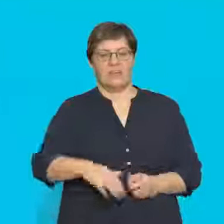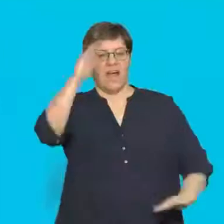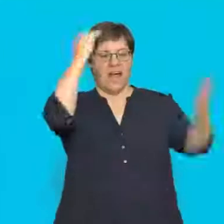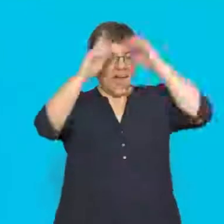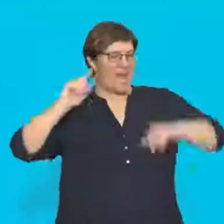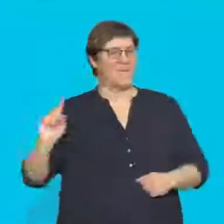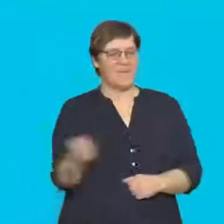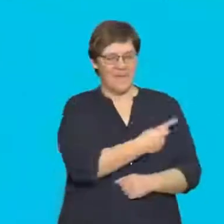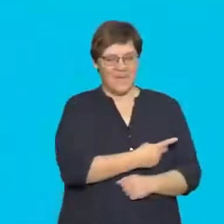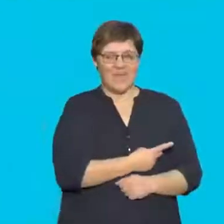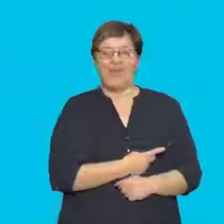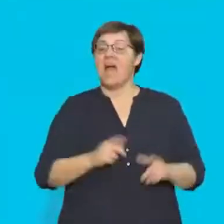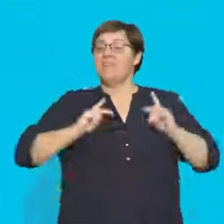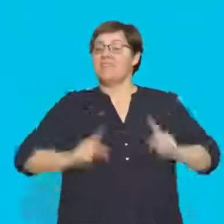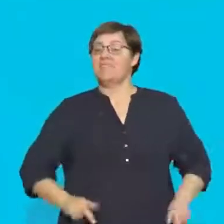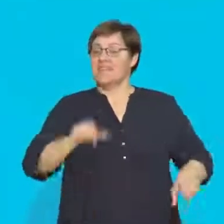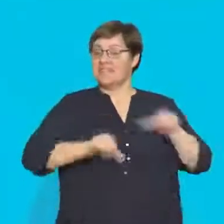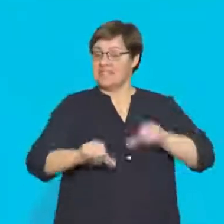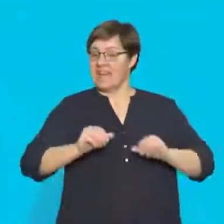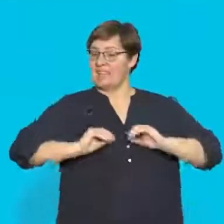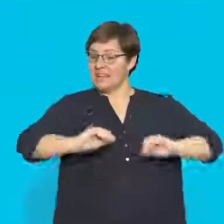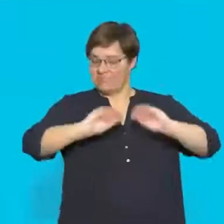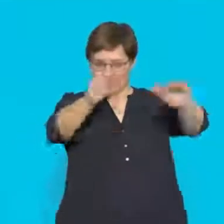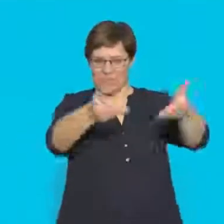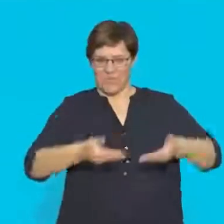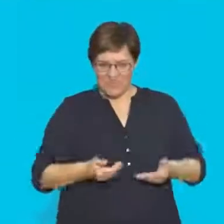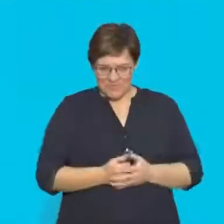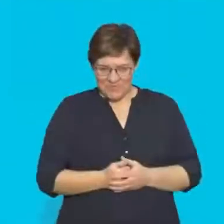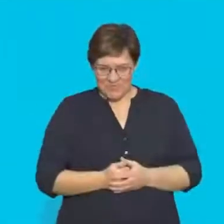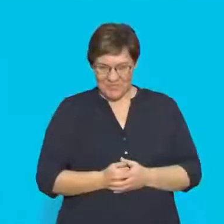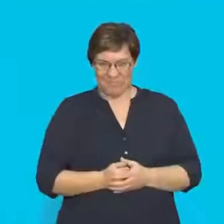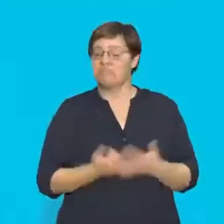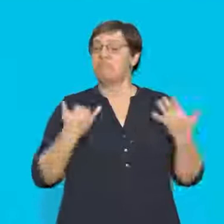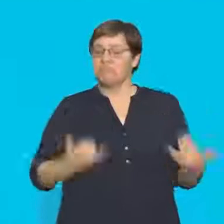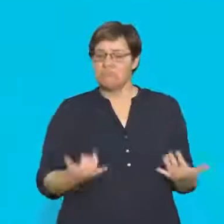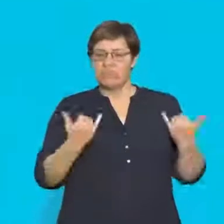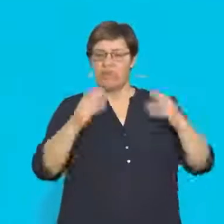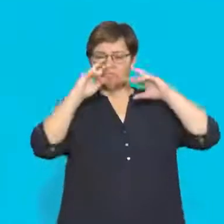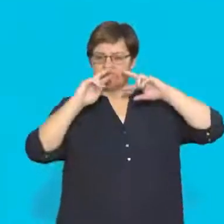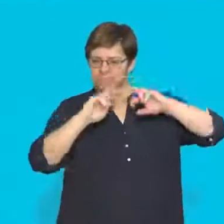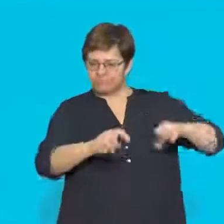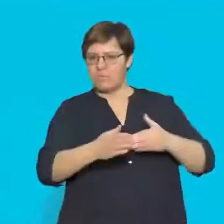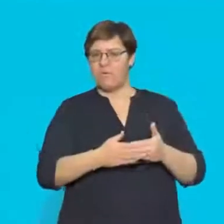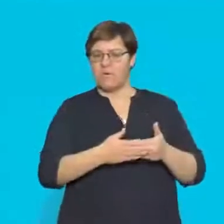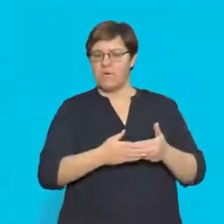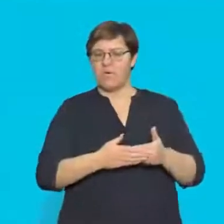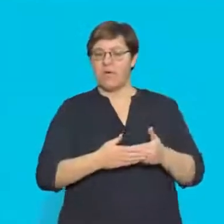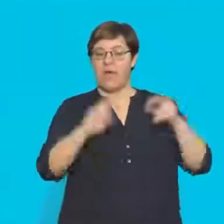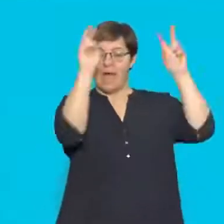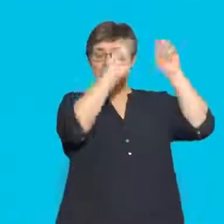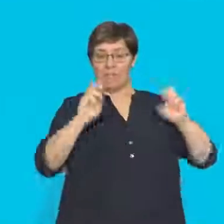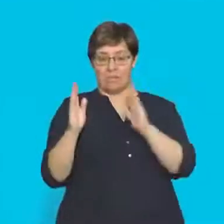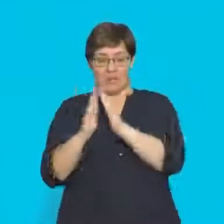Hello everyone, welcome to another physical science lesson. Today we're going to be continuing our investigation on